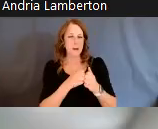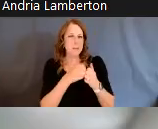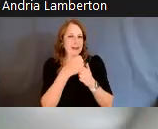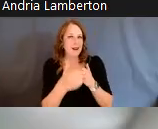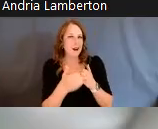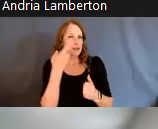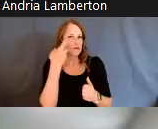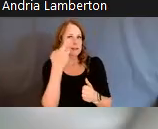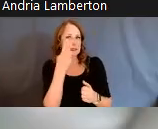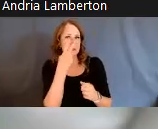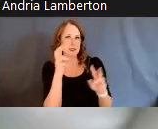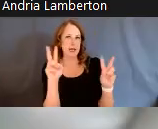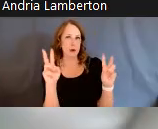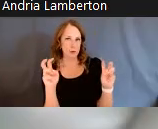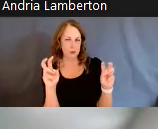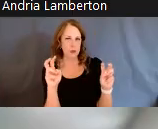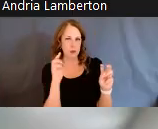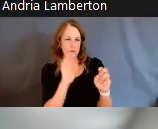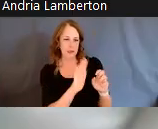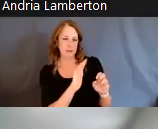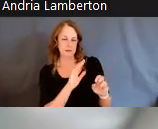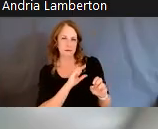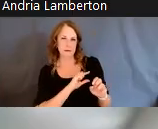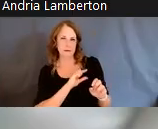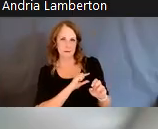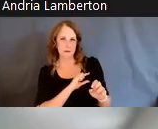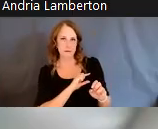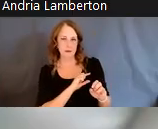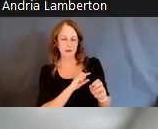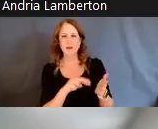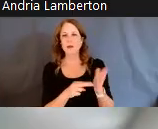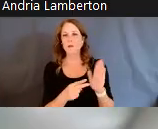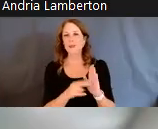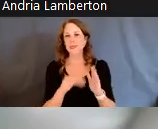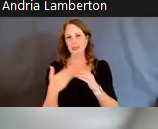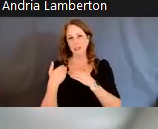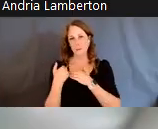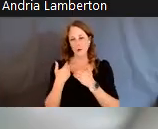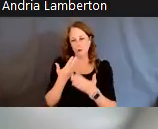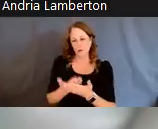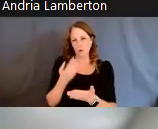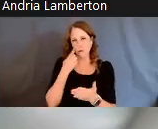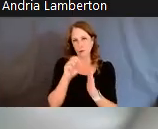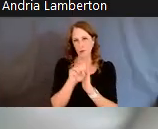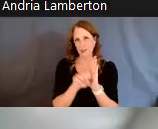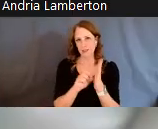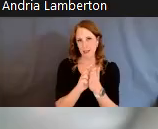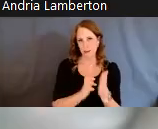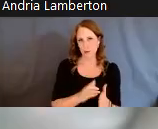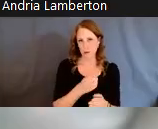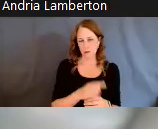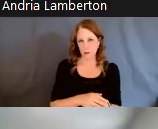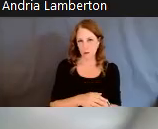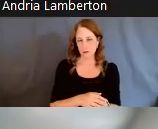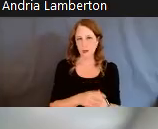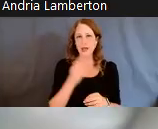reasonable doubt of his or her guilt. This is, again, the burden of proof applied to the state at trial. And if